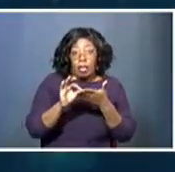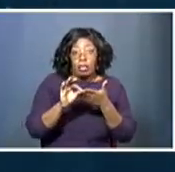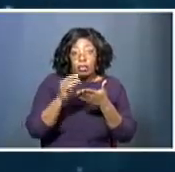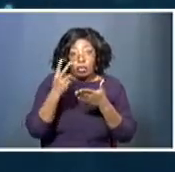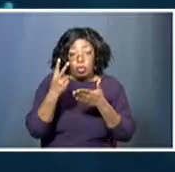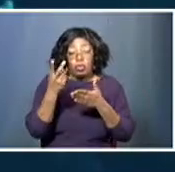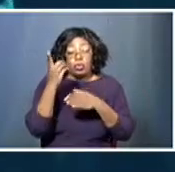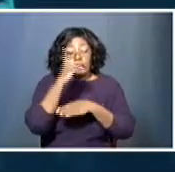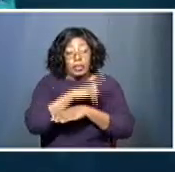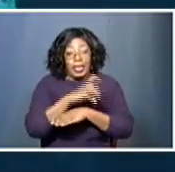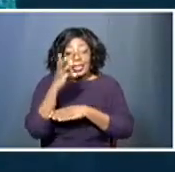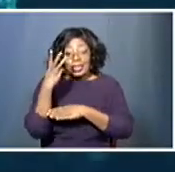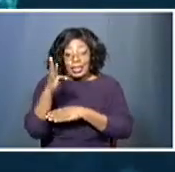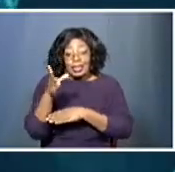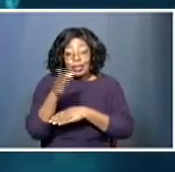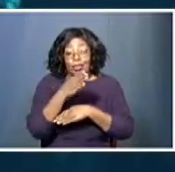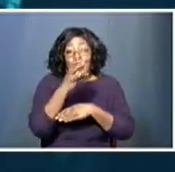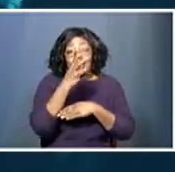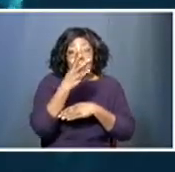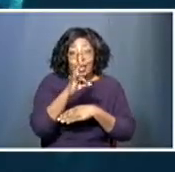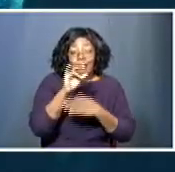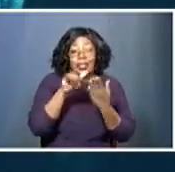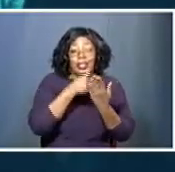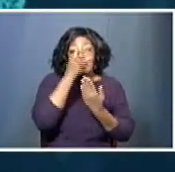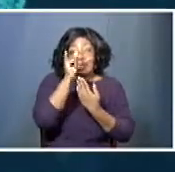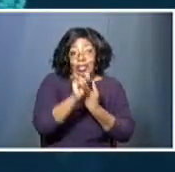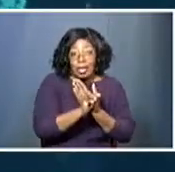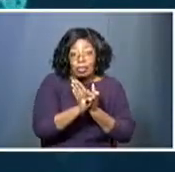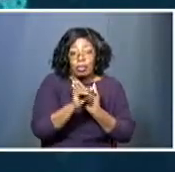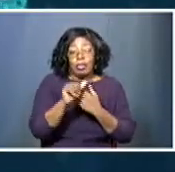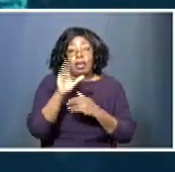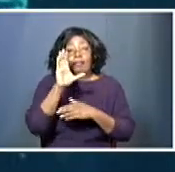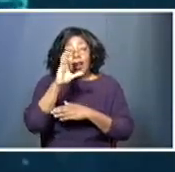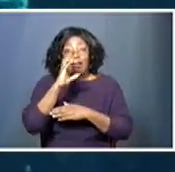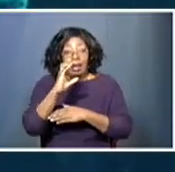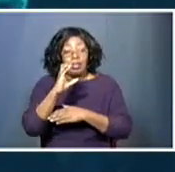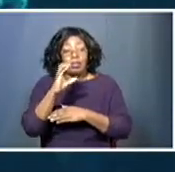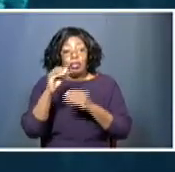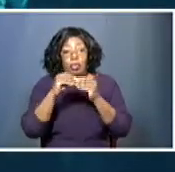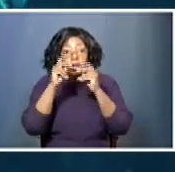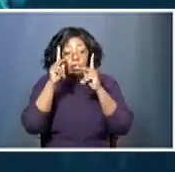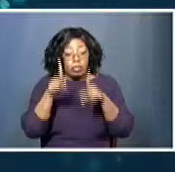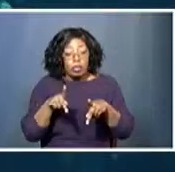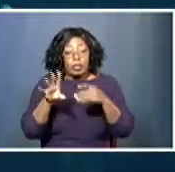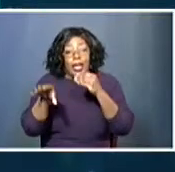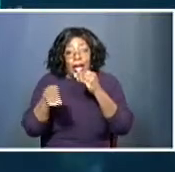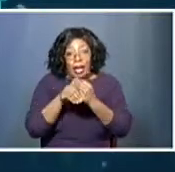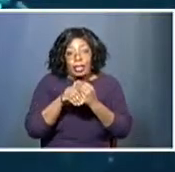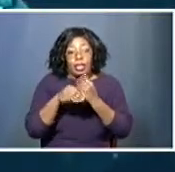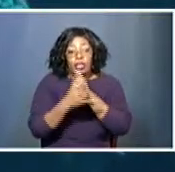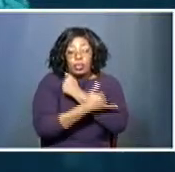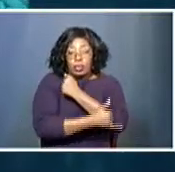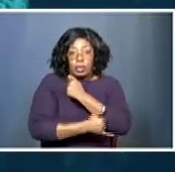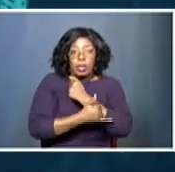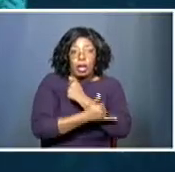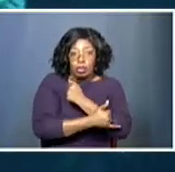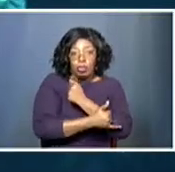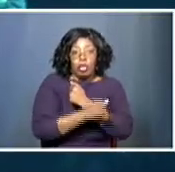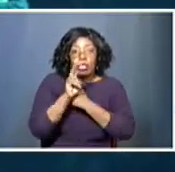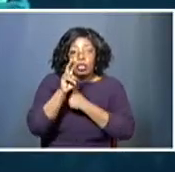period of January 16th and January 17th. Another 500 plus COVID infections were added to the countrywide